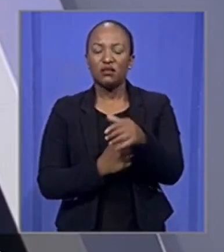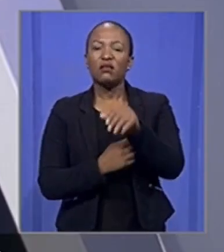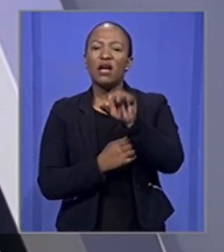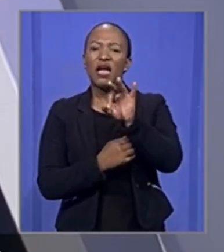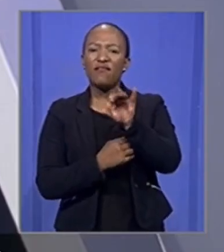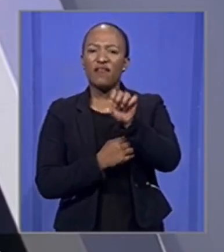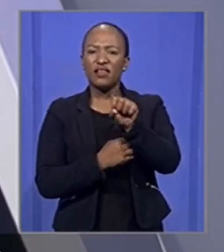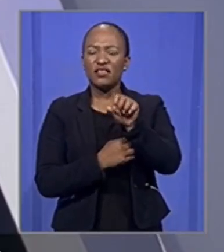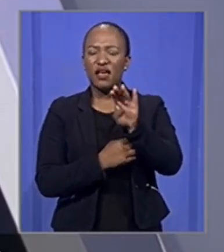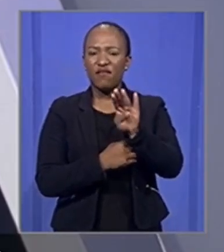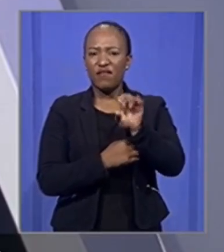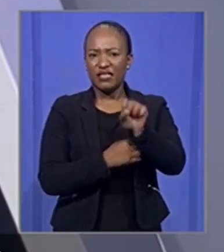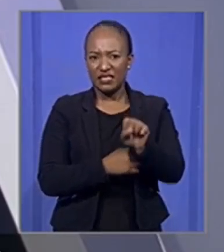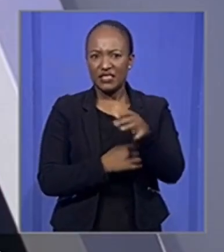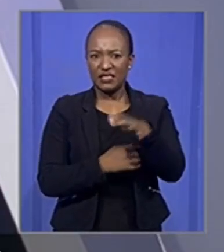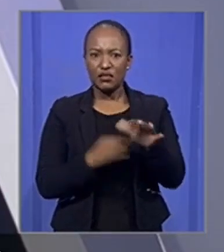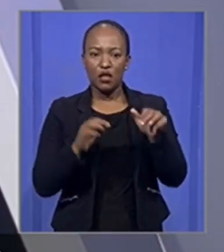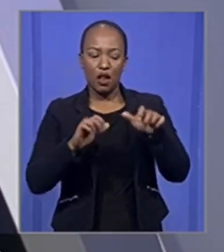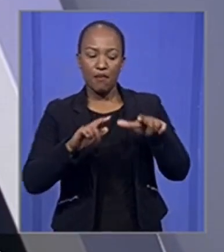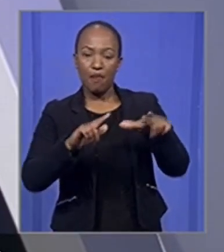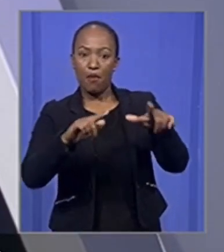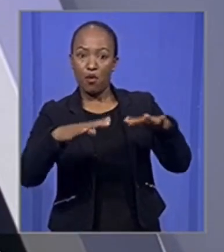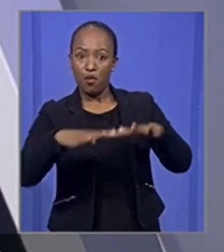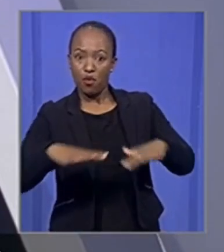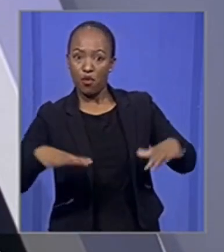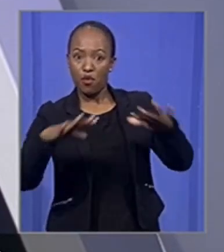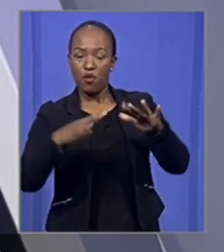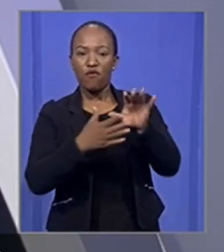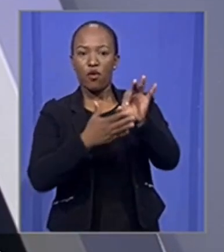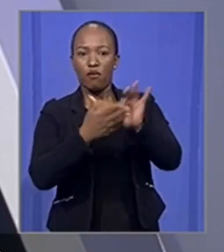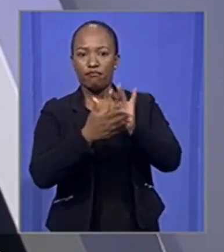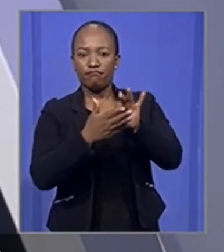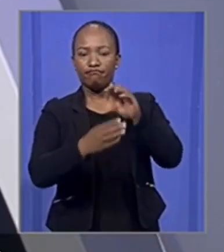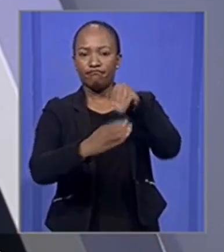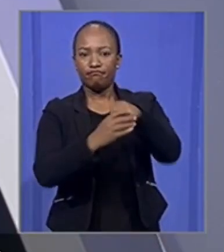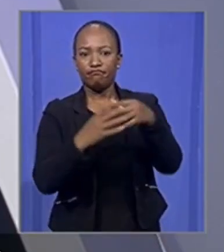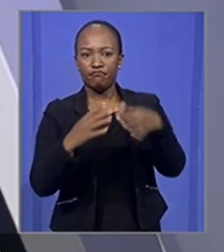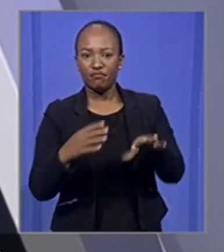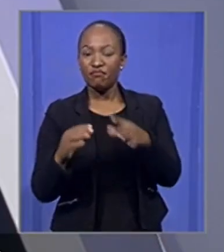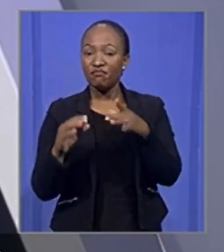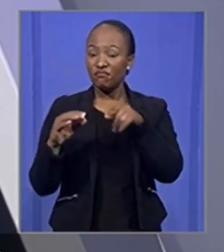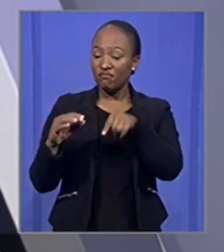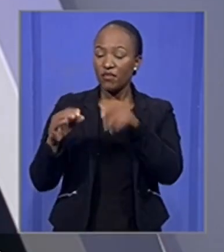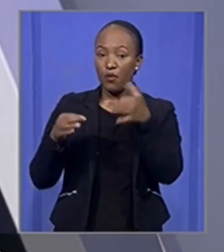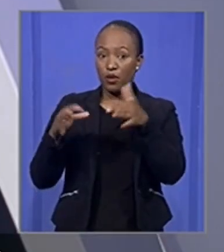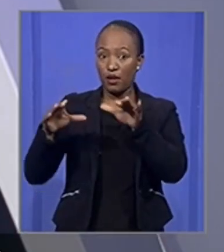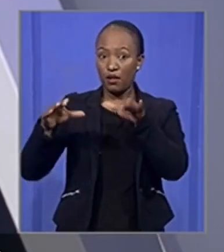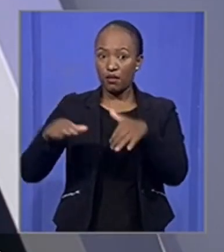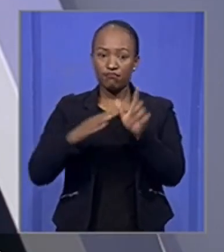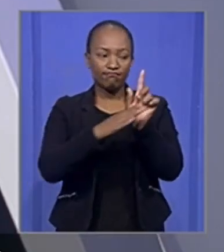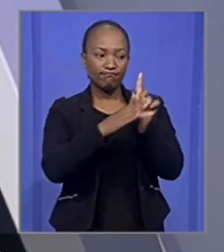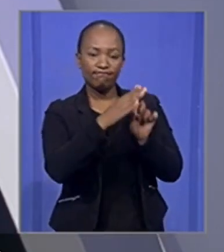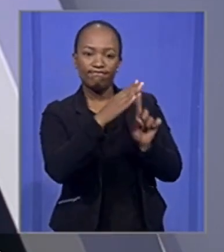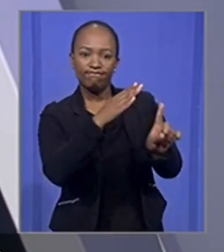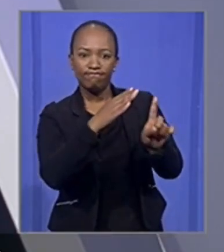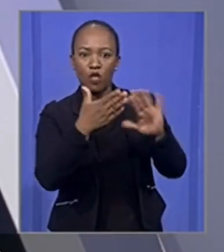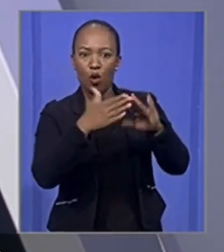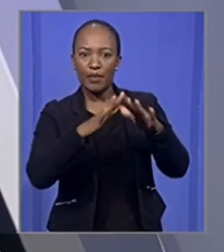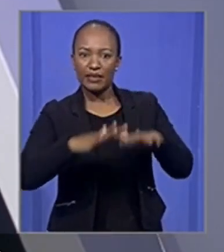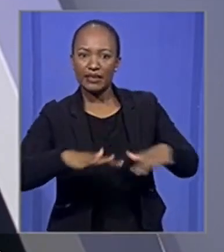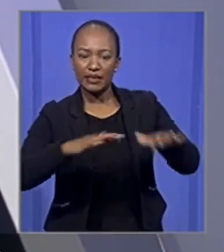ketsamelao la province ya Limpopo ka mora dikgetho tse akaretsang tsa naha sena se hlahelletse letsholong la yona la ho ngoka tshehetso mankweng ka ntlenyana